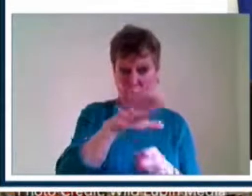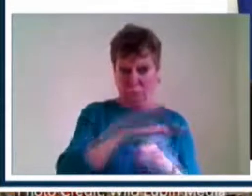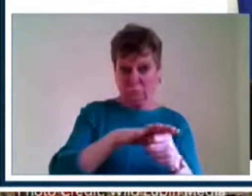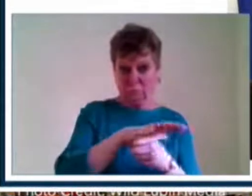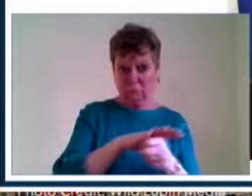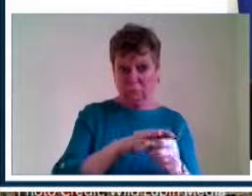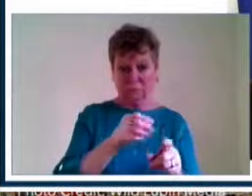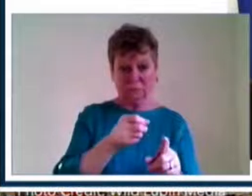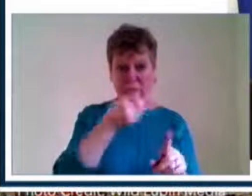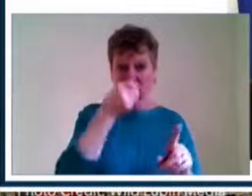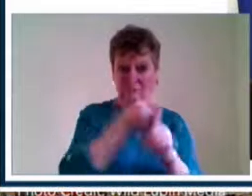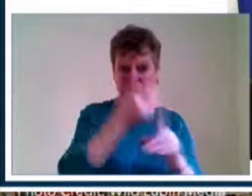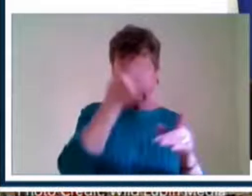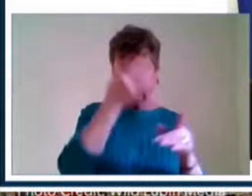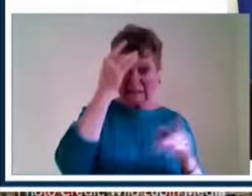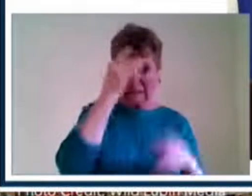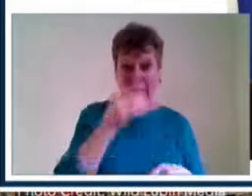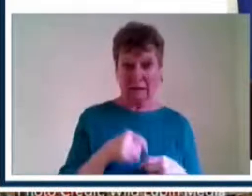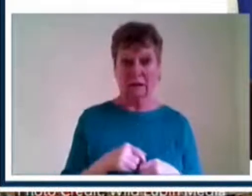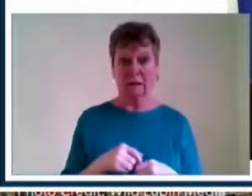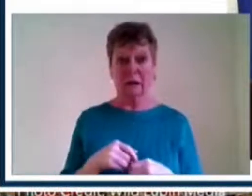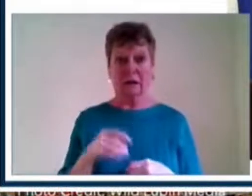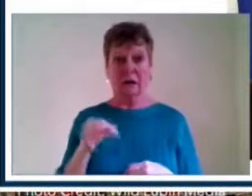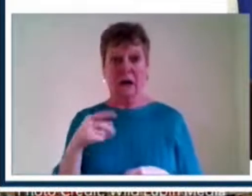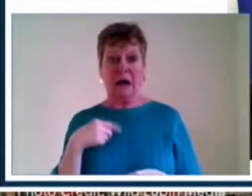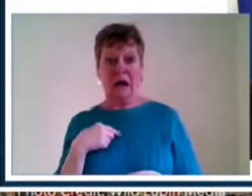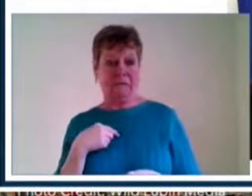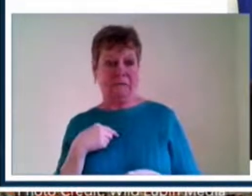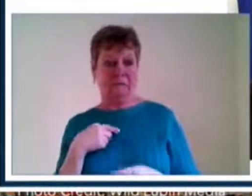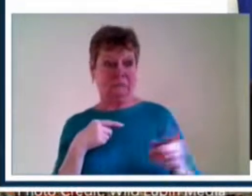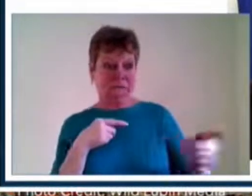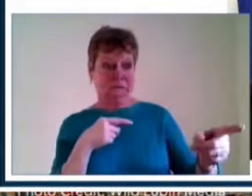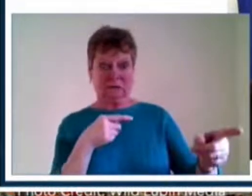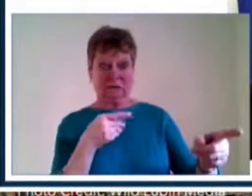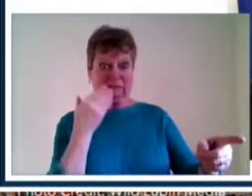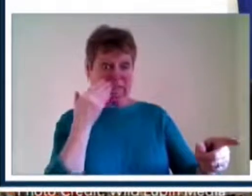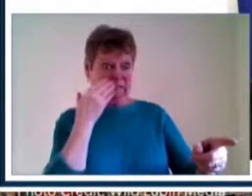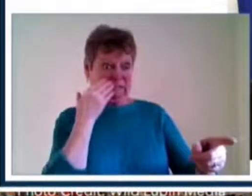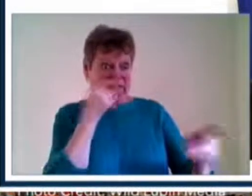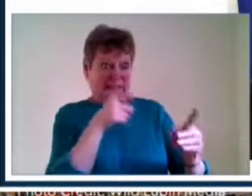close contact with someone newly infected? Is there a period of immunity?